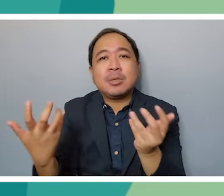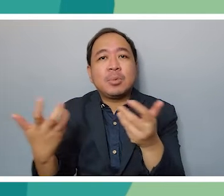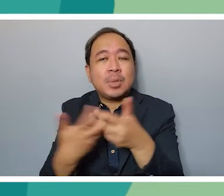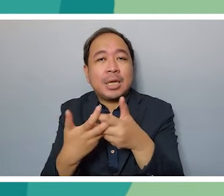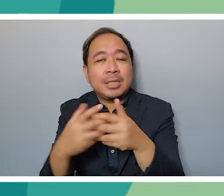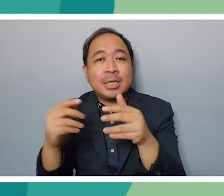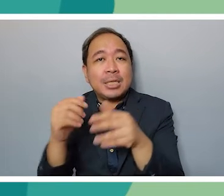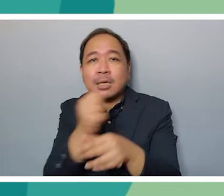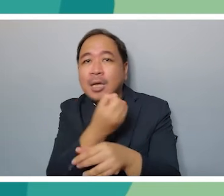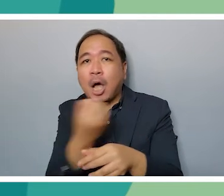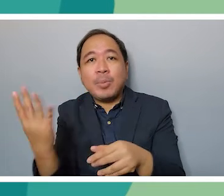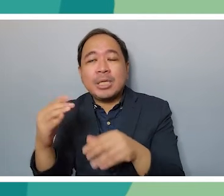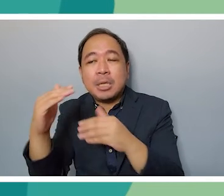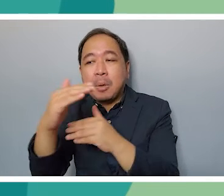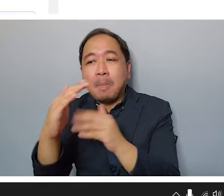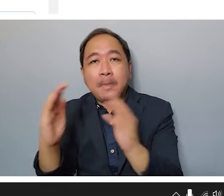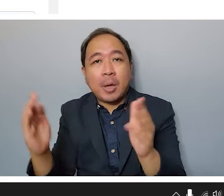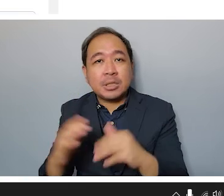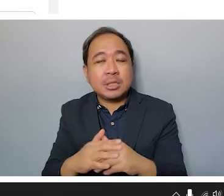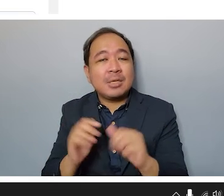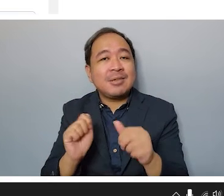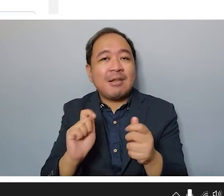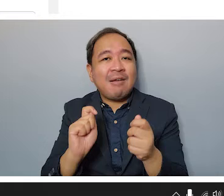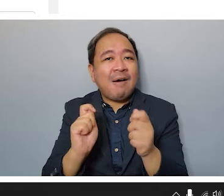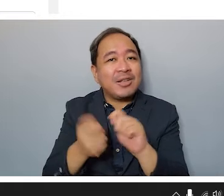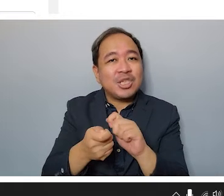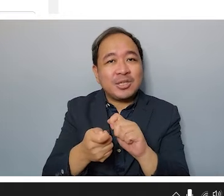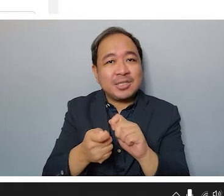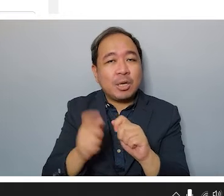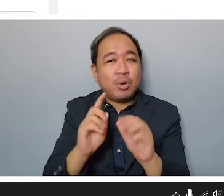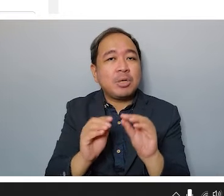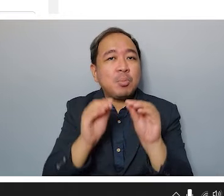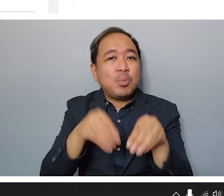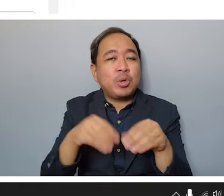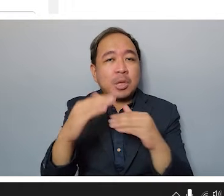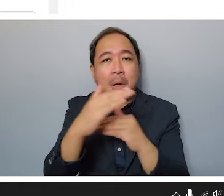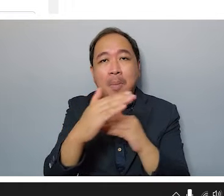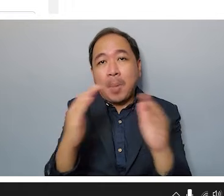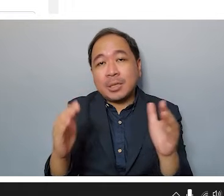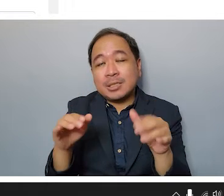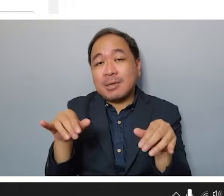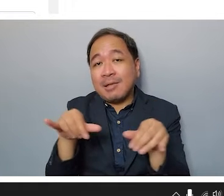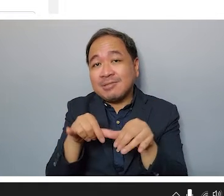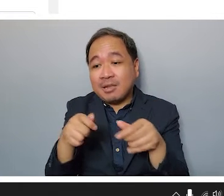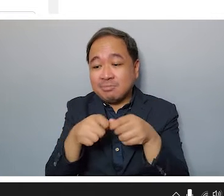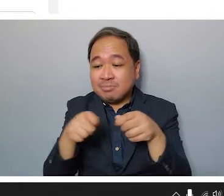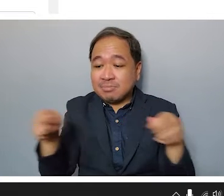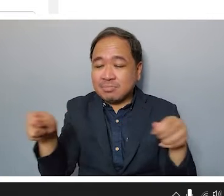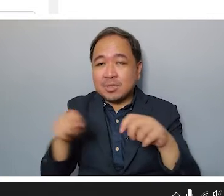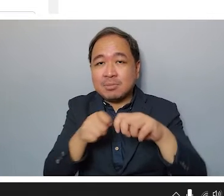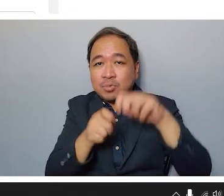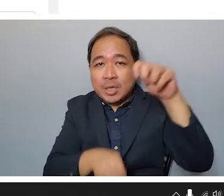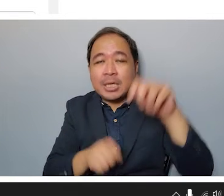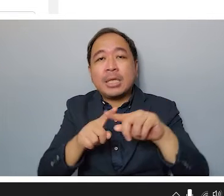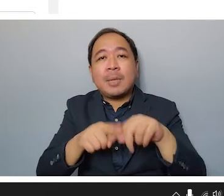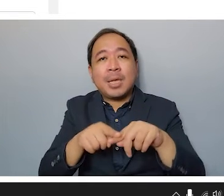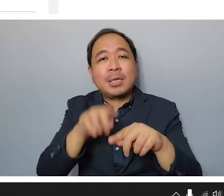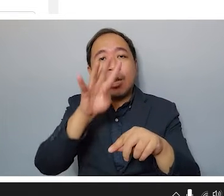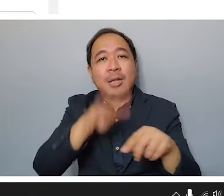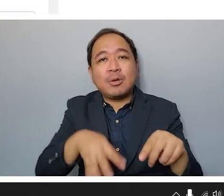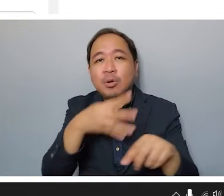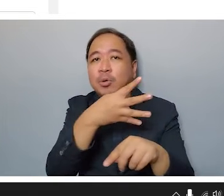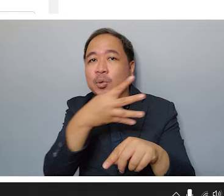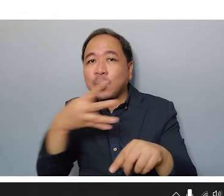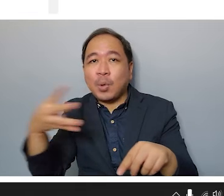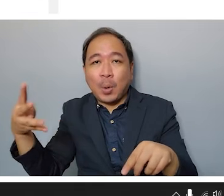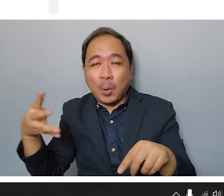number of input boxes. You may adjust the number of input boxes and its size by changing how many rows and columns each